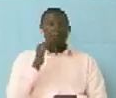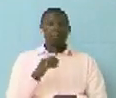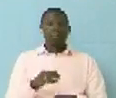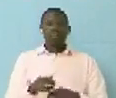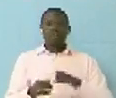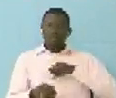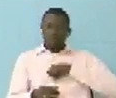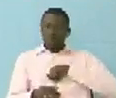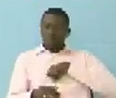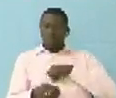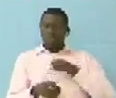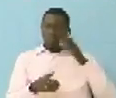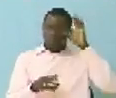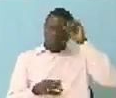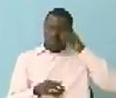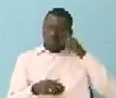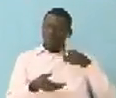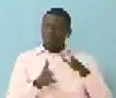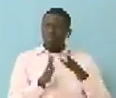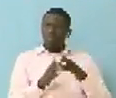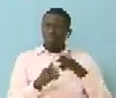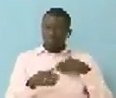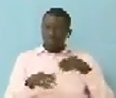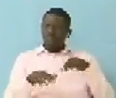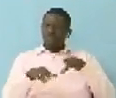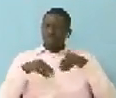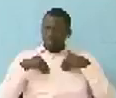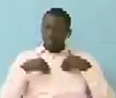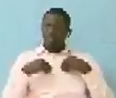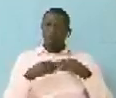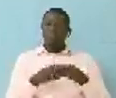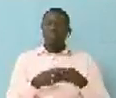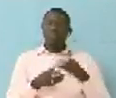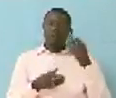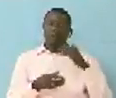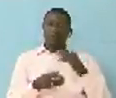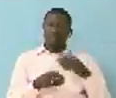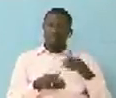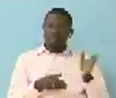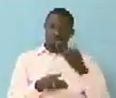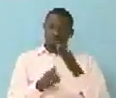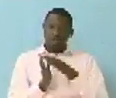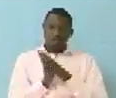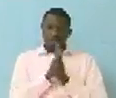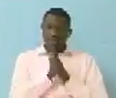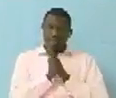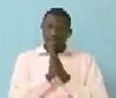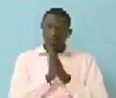is my understanding. So take that. If you want to go against that,